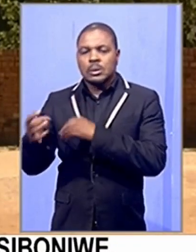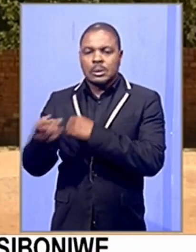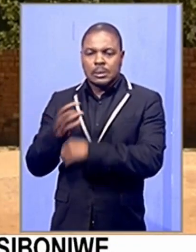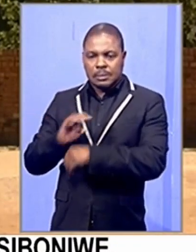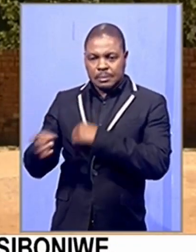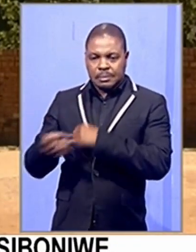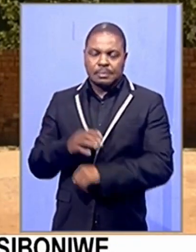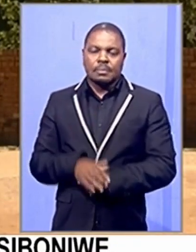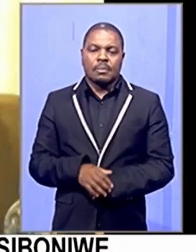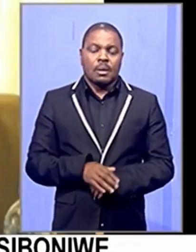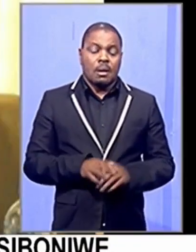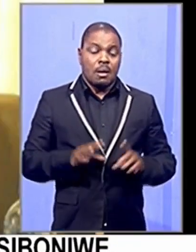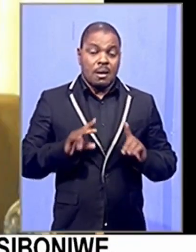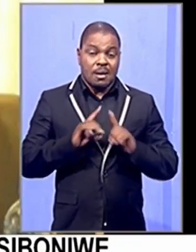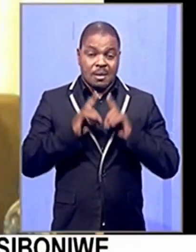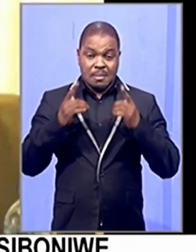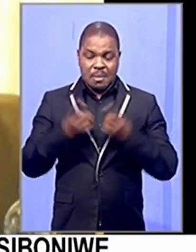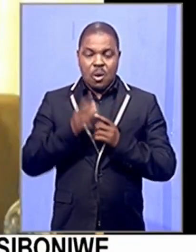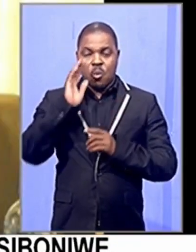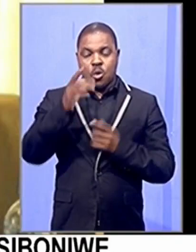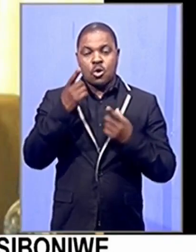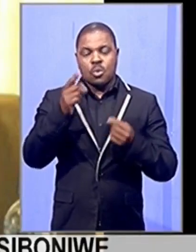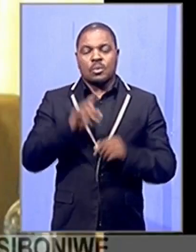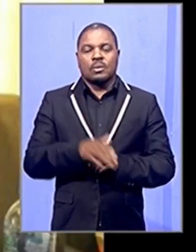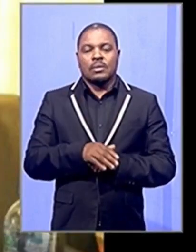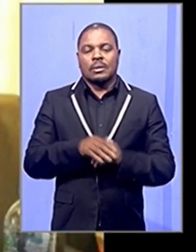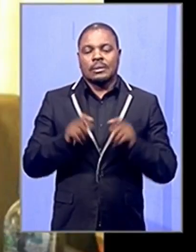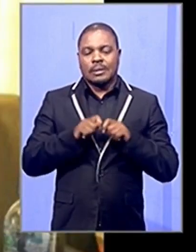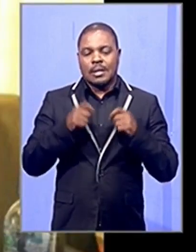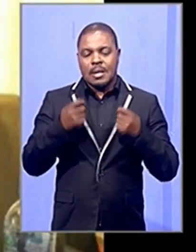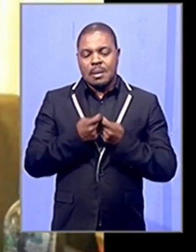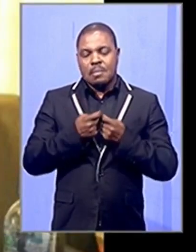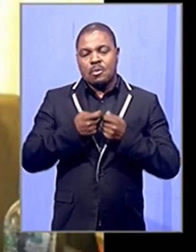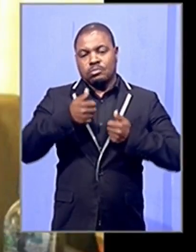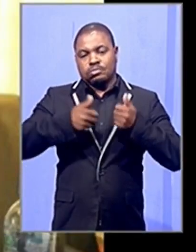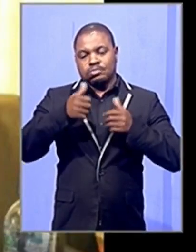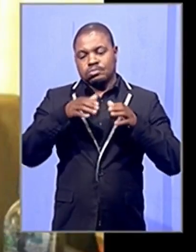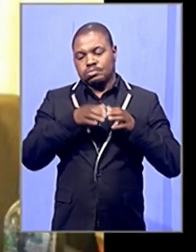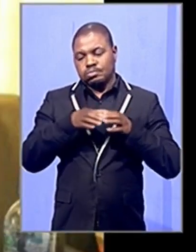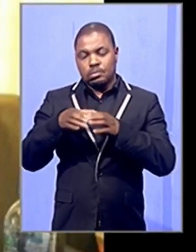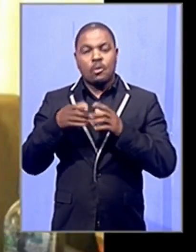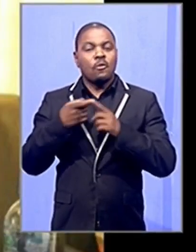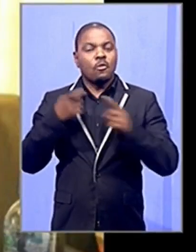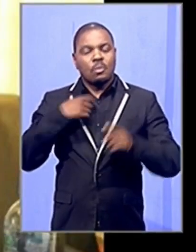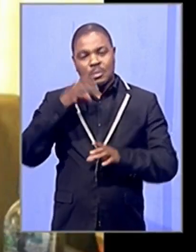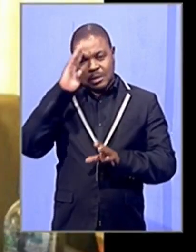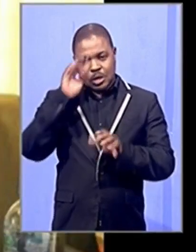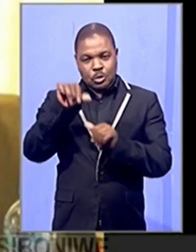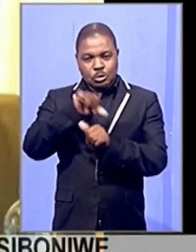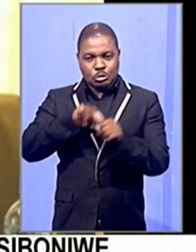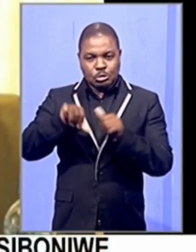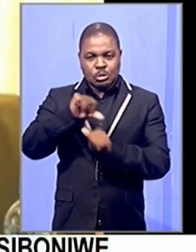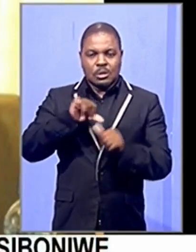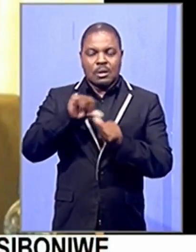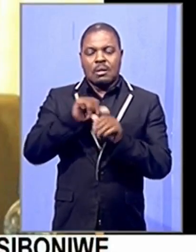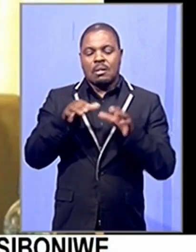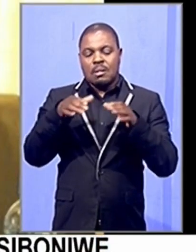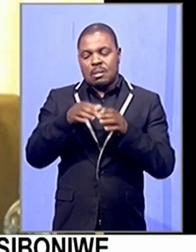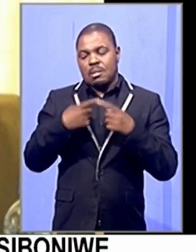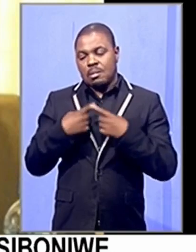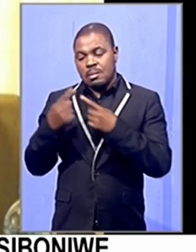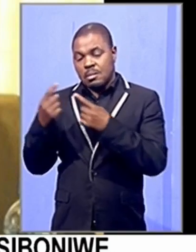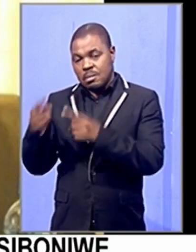maikutlo. Department will send a team of officials from the psychosocial